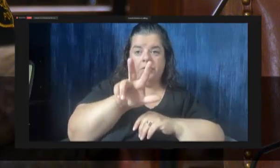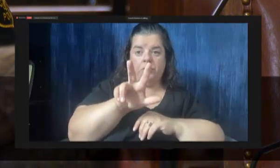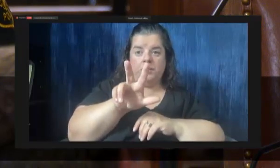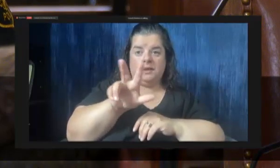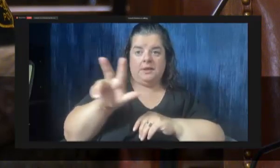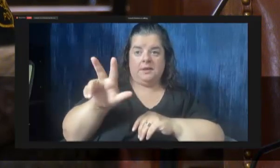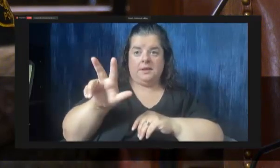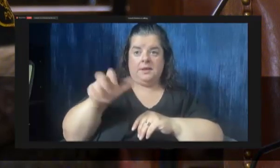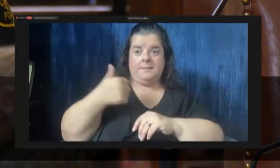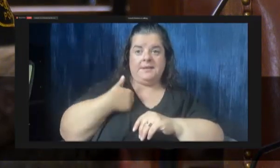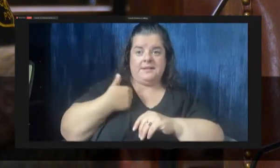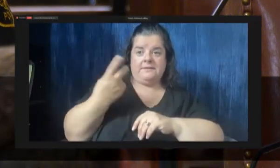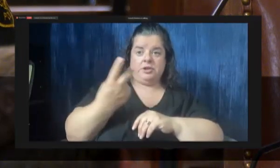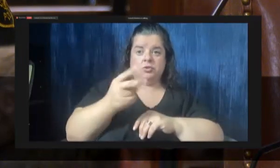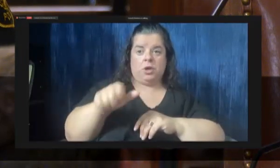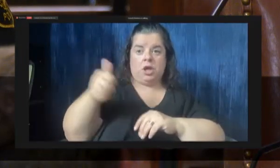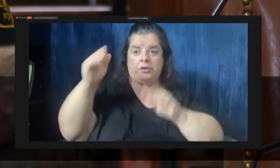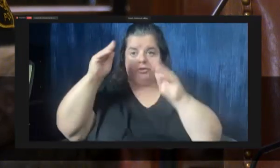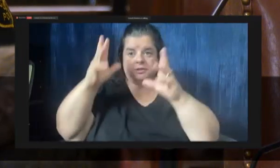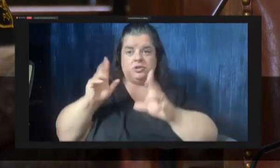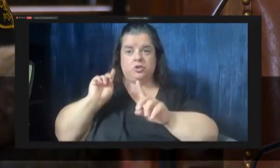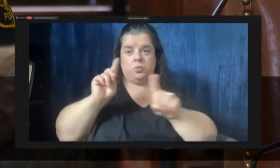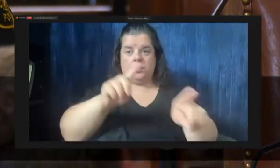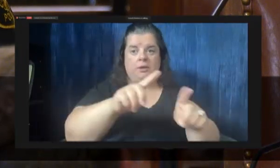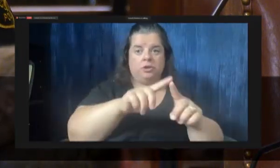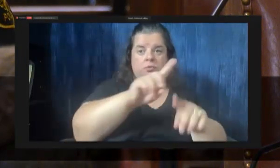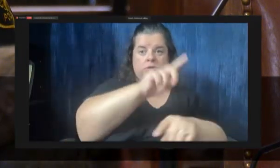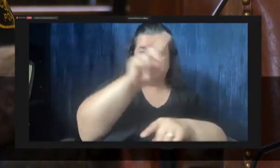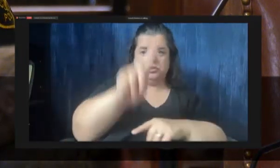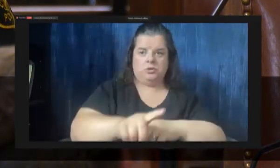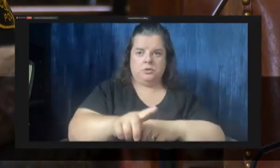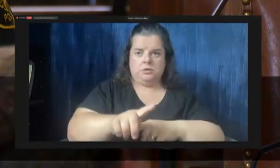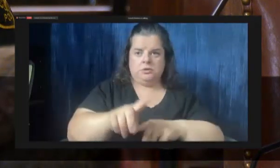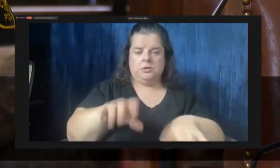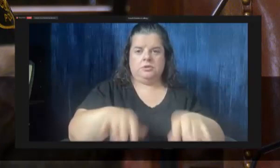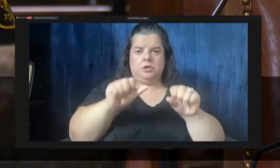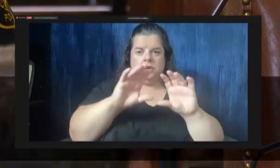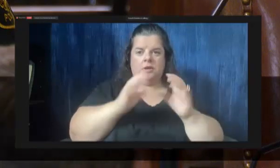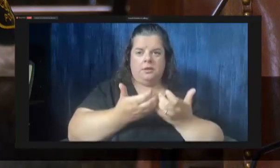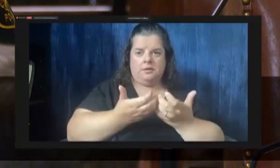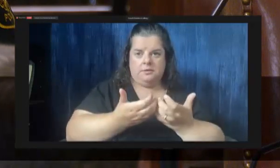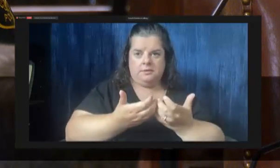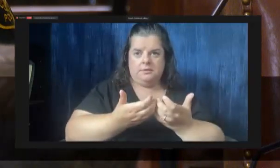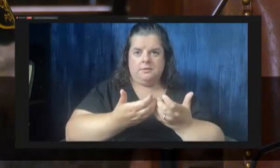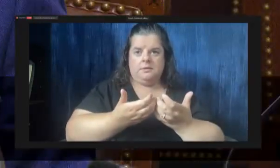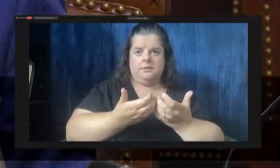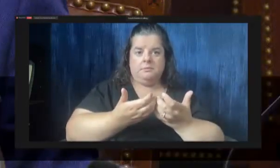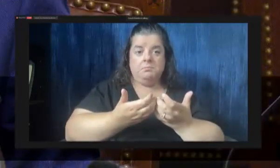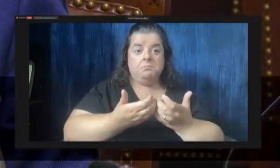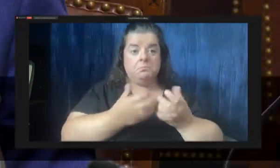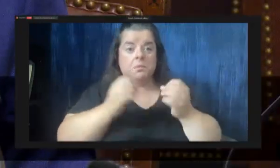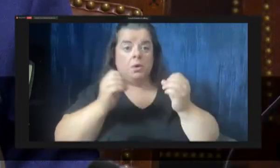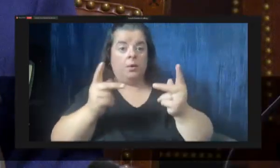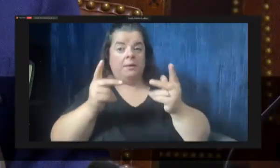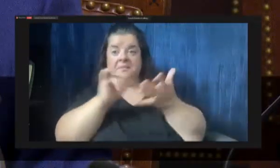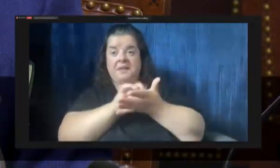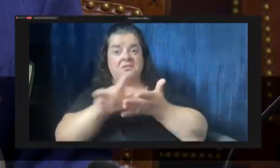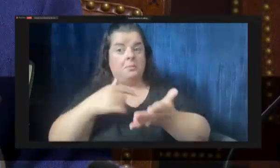myself and two instructors went to Detroit and took a class with this company. Okay, that's all the questions I